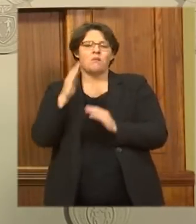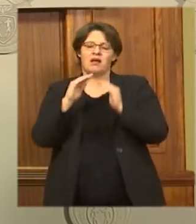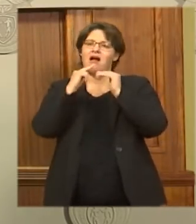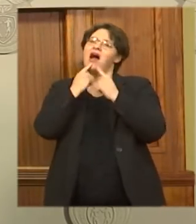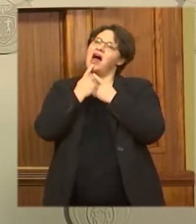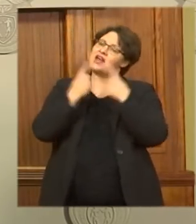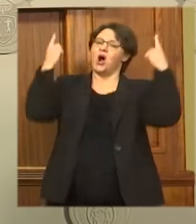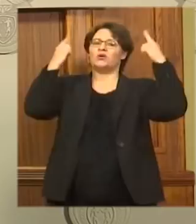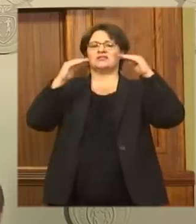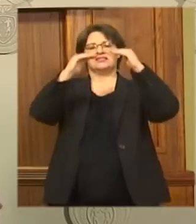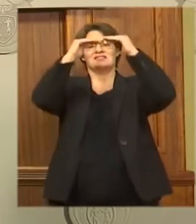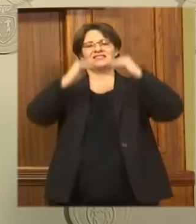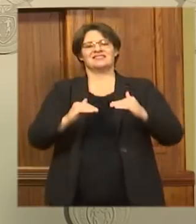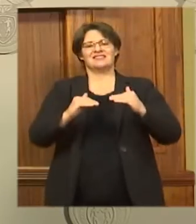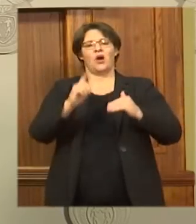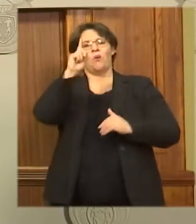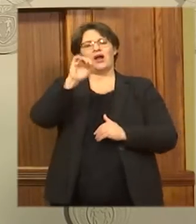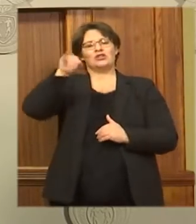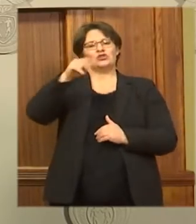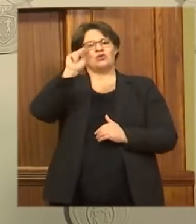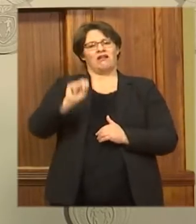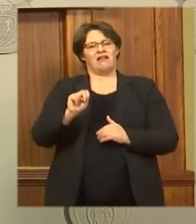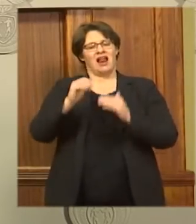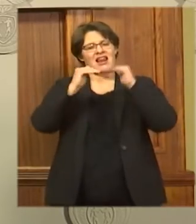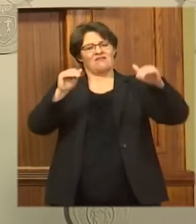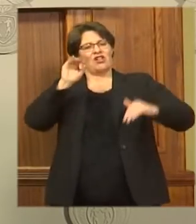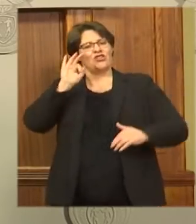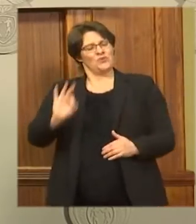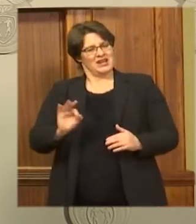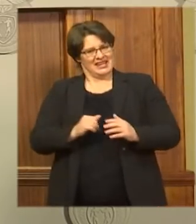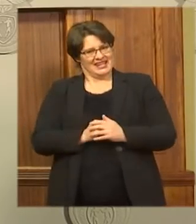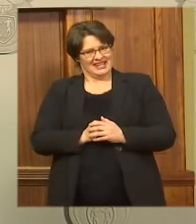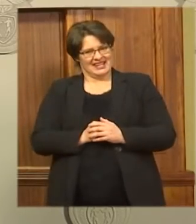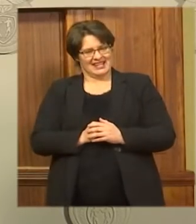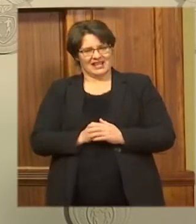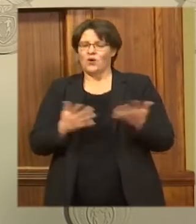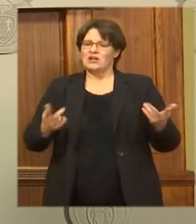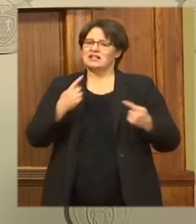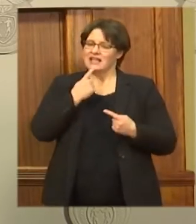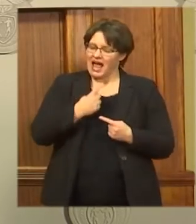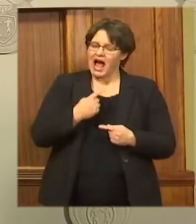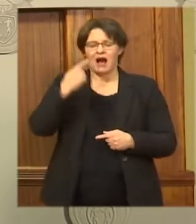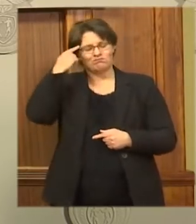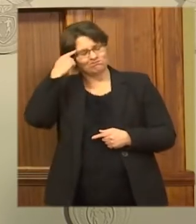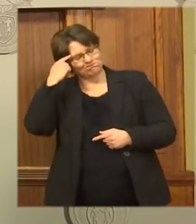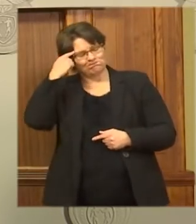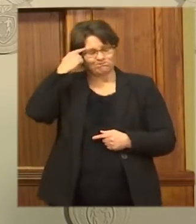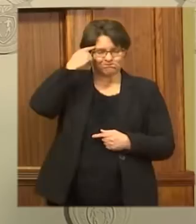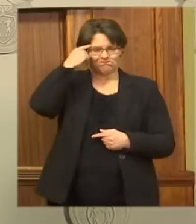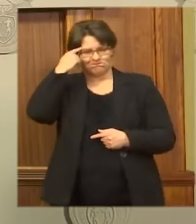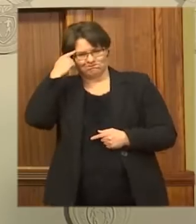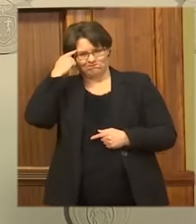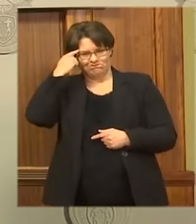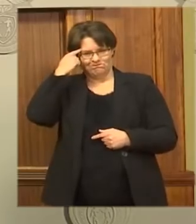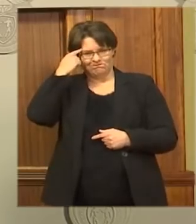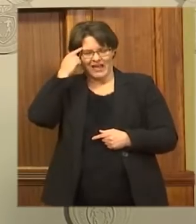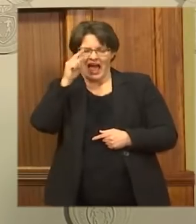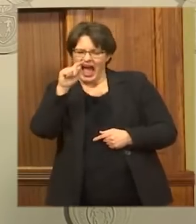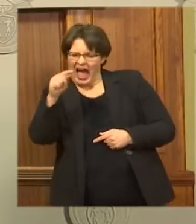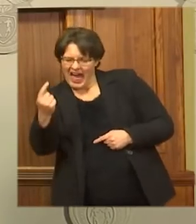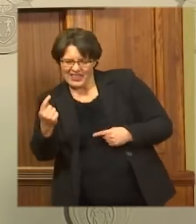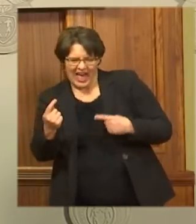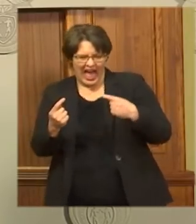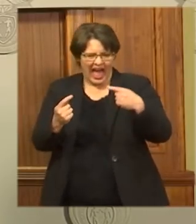3 from the 1st of June, I said that we would be giving consideration to the reopening of